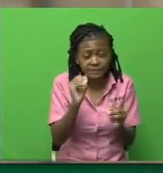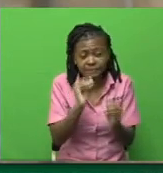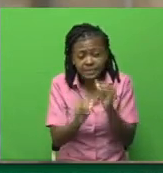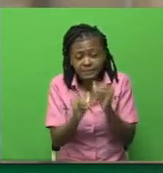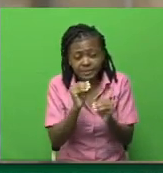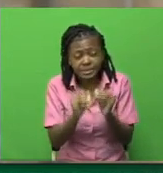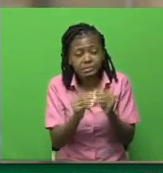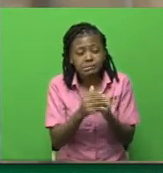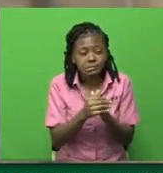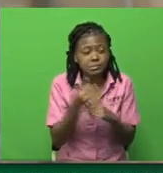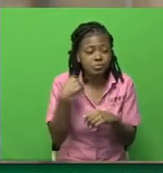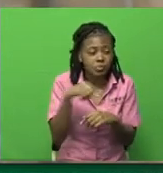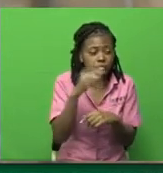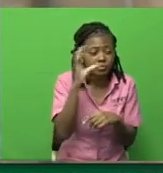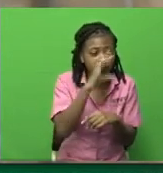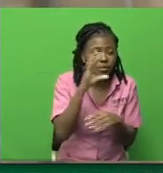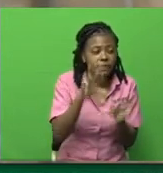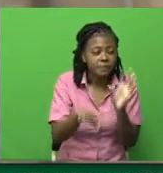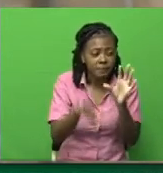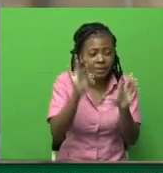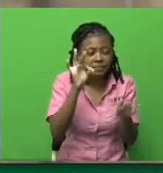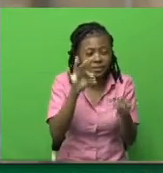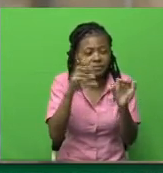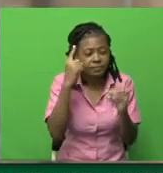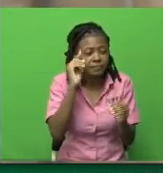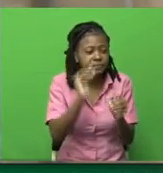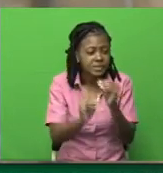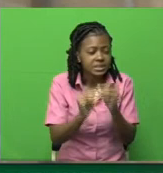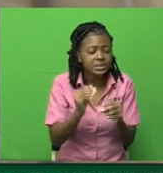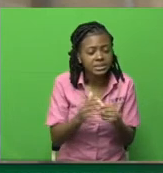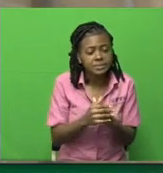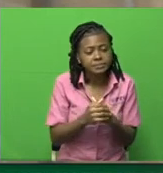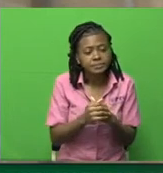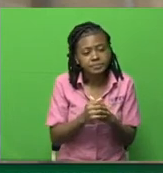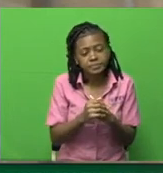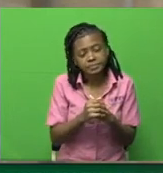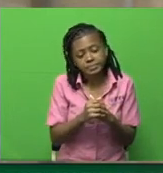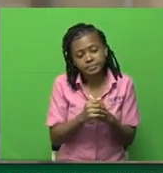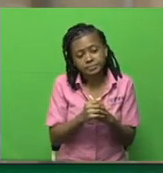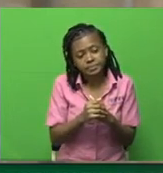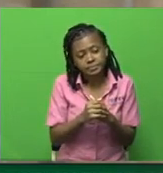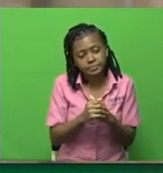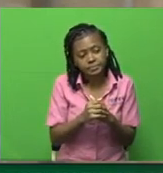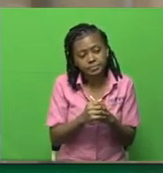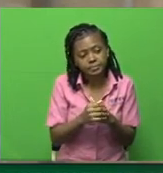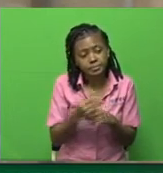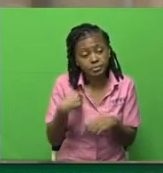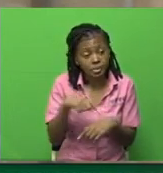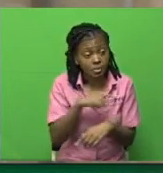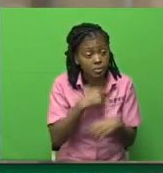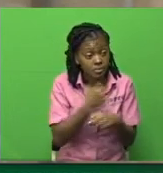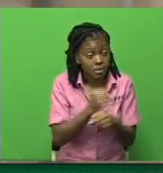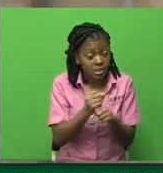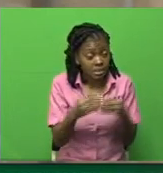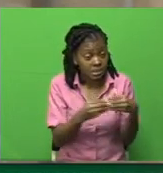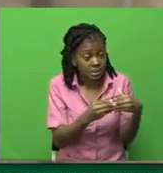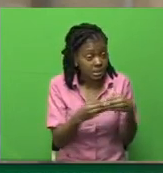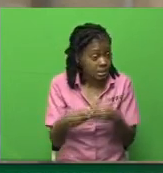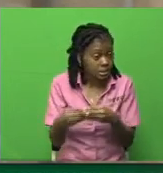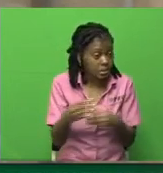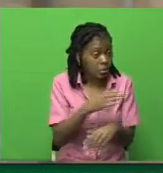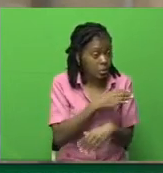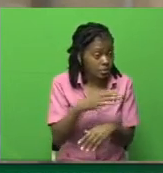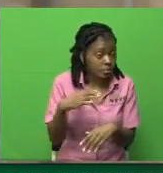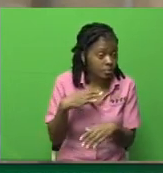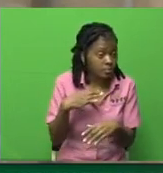in response Madam speaker a steering committee has been convened comprising of representatives from the various